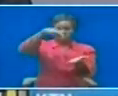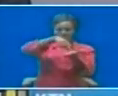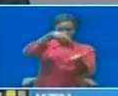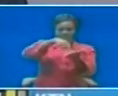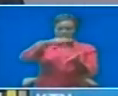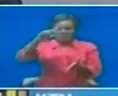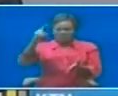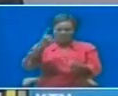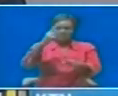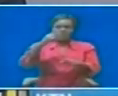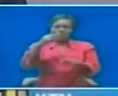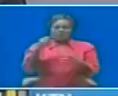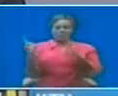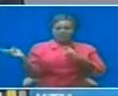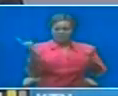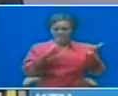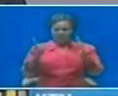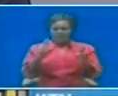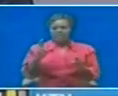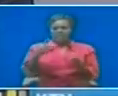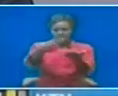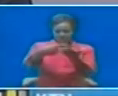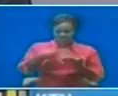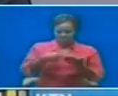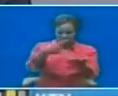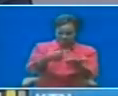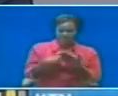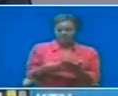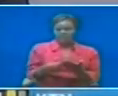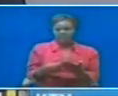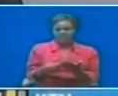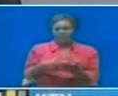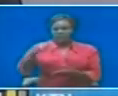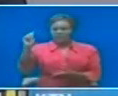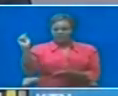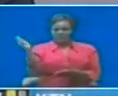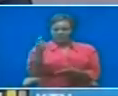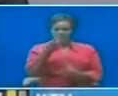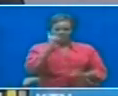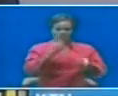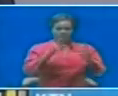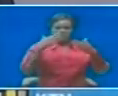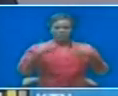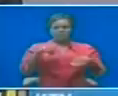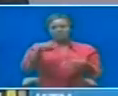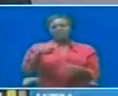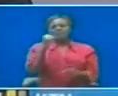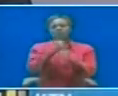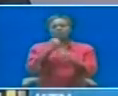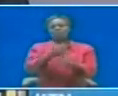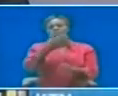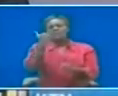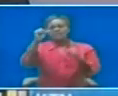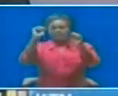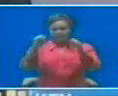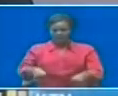the first ever presidential debates that we did have, to Kenyan athletes who I think can do a little better. But